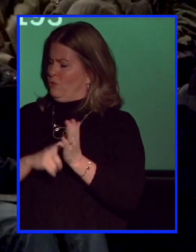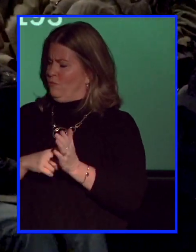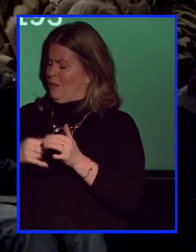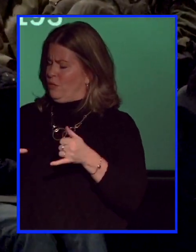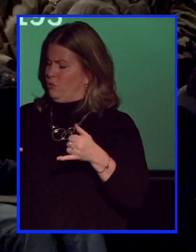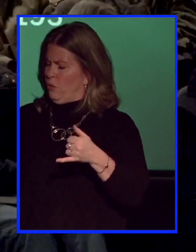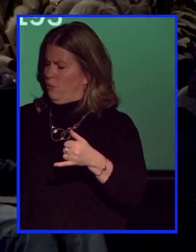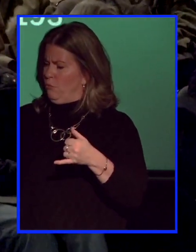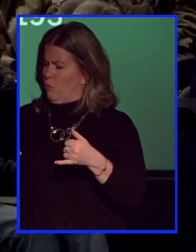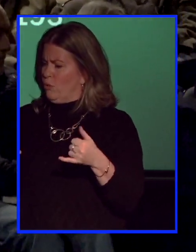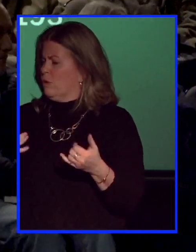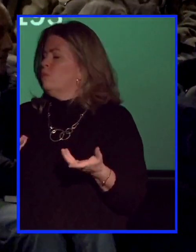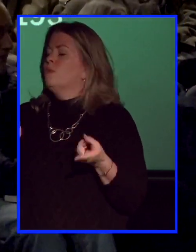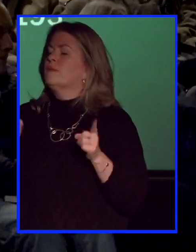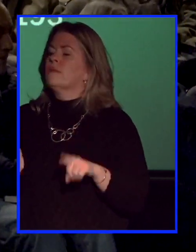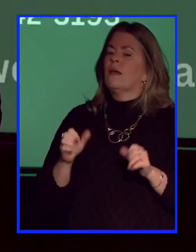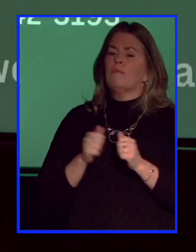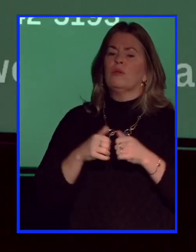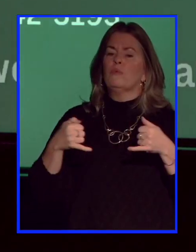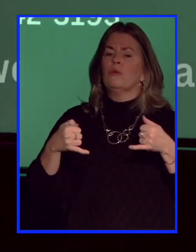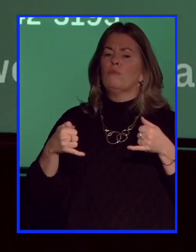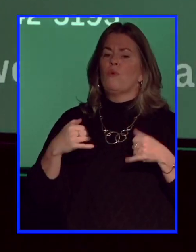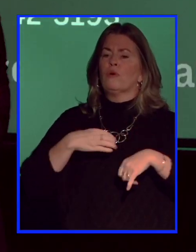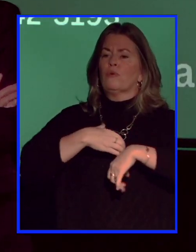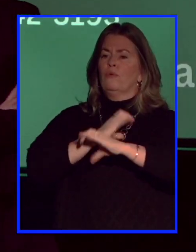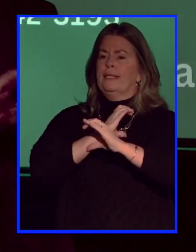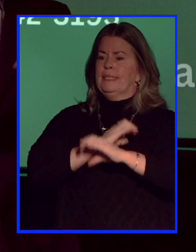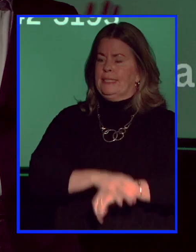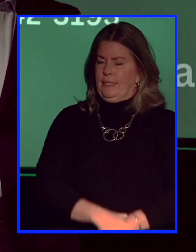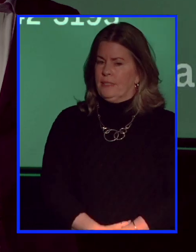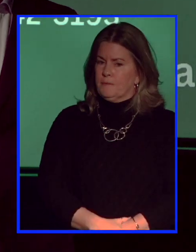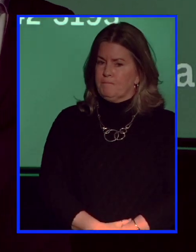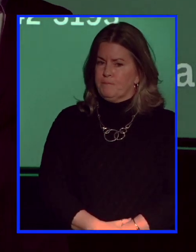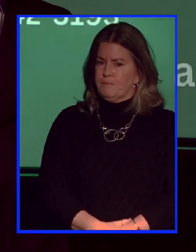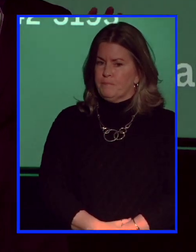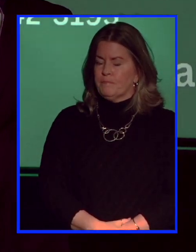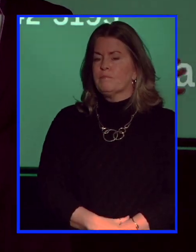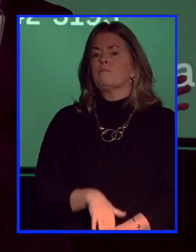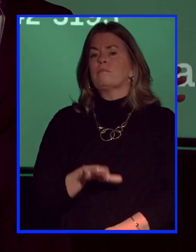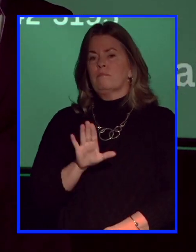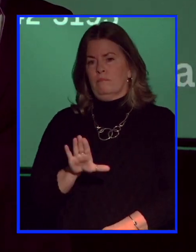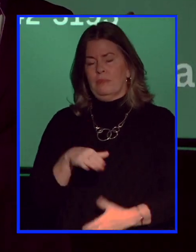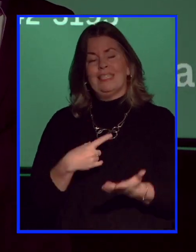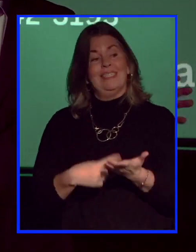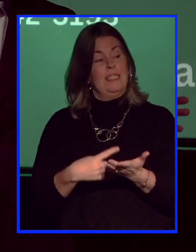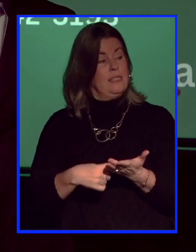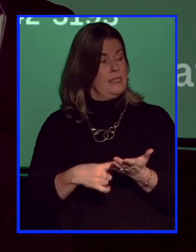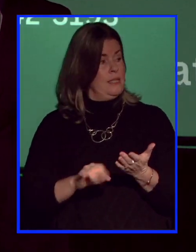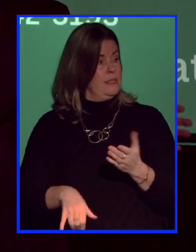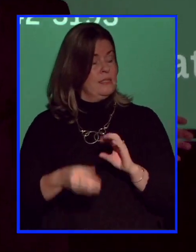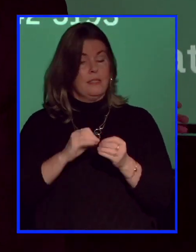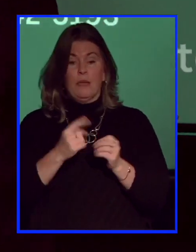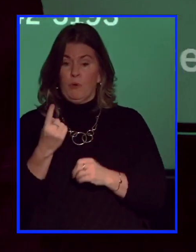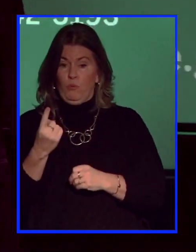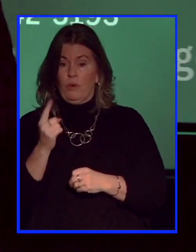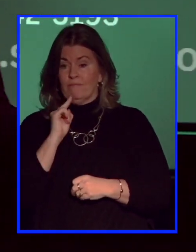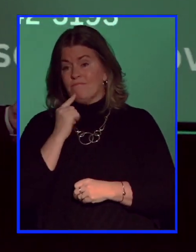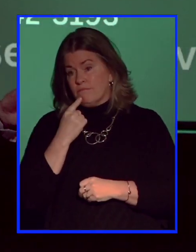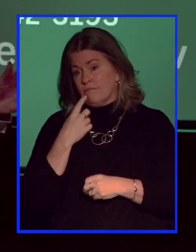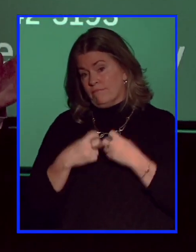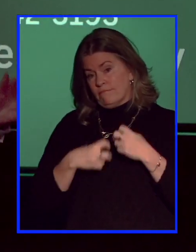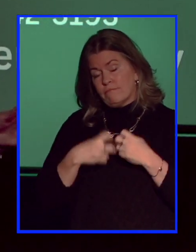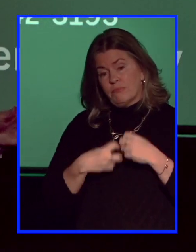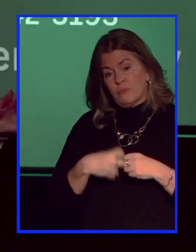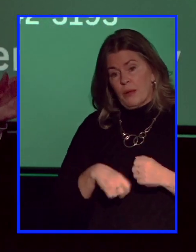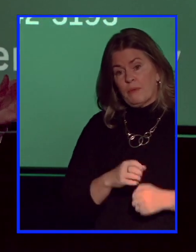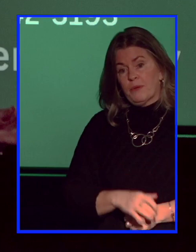being done about the border crisis? Well, let me put this, let's talk about this. Number one, it's a serious problem.